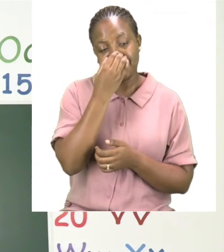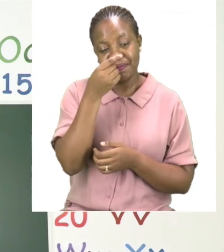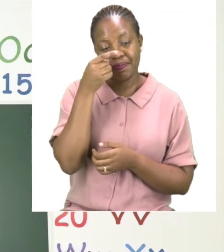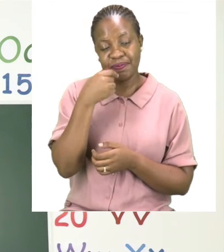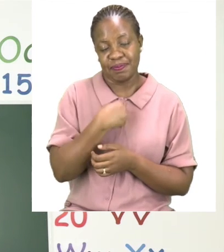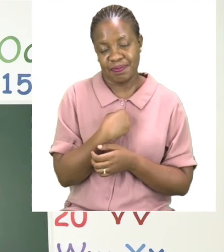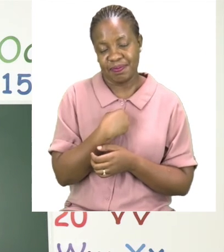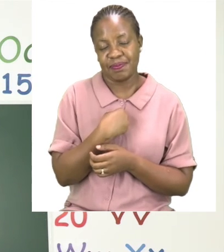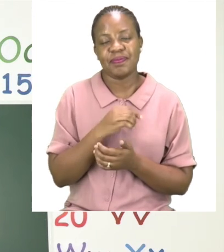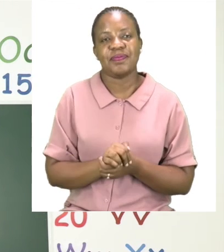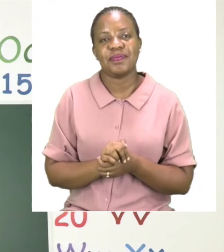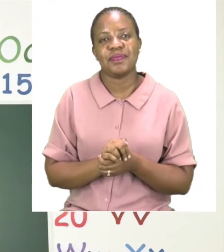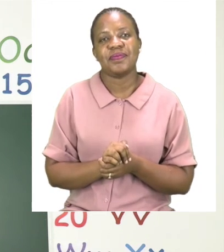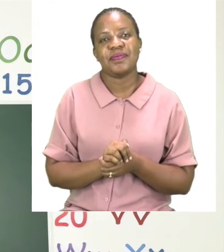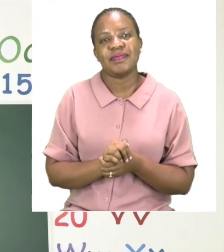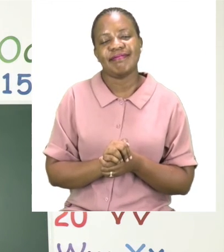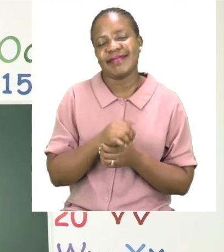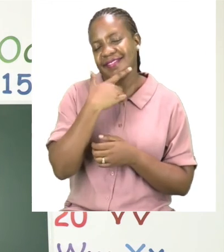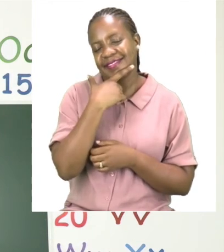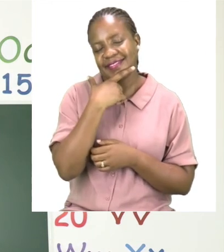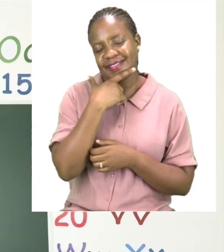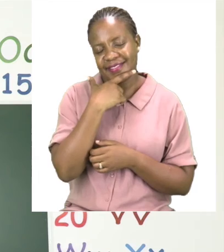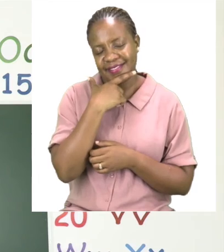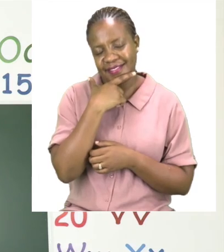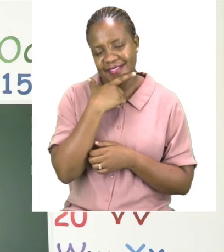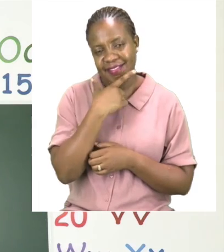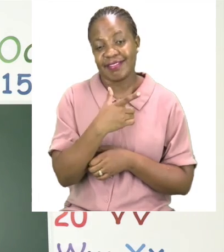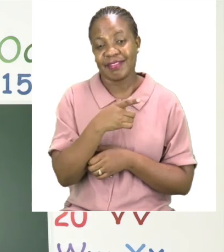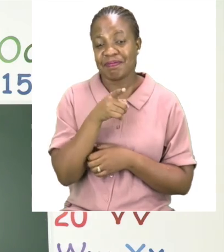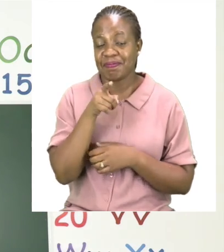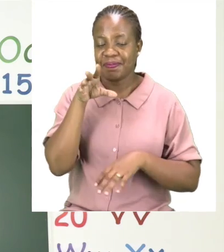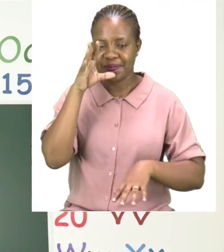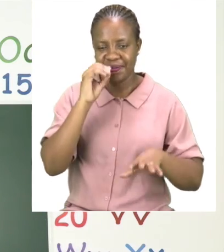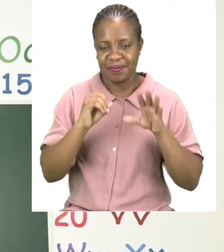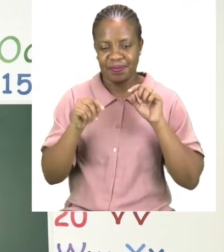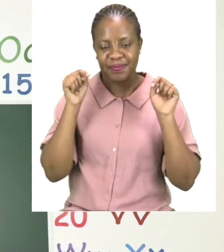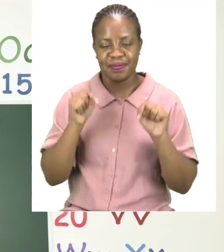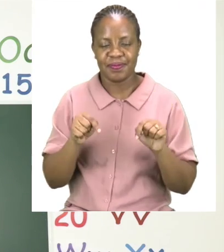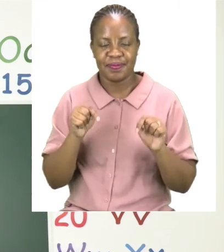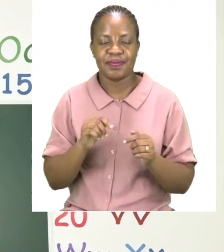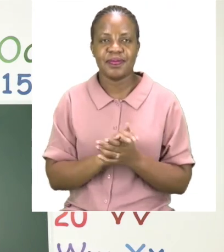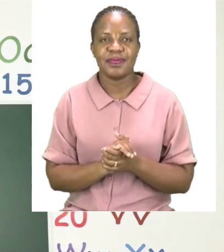and I, we would like to say thank you for joining us today and